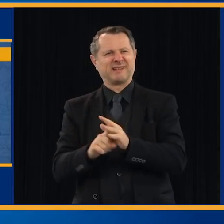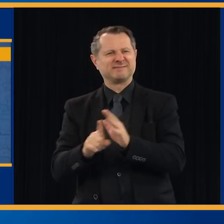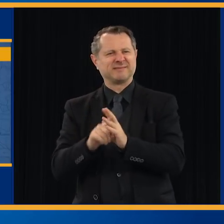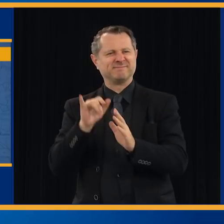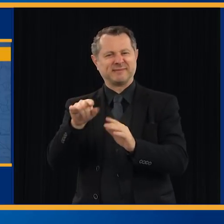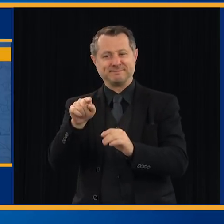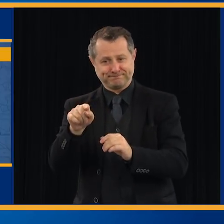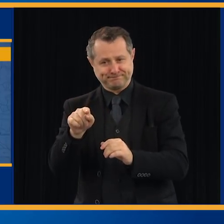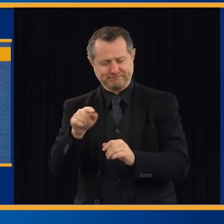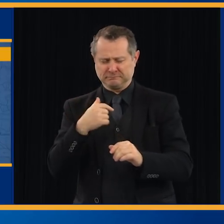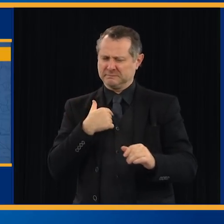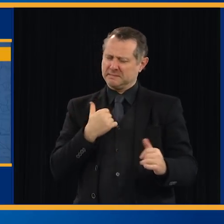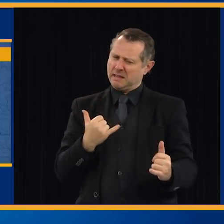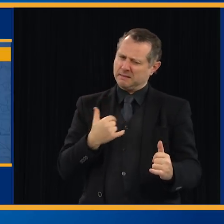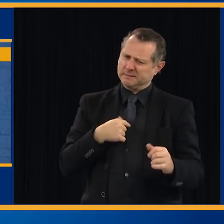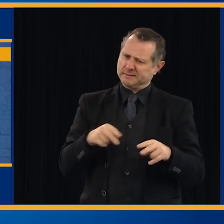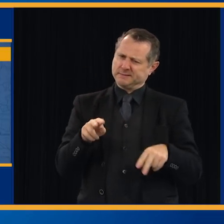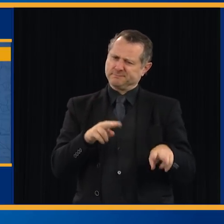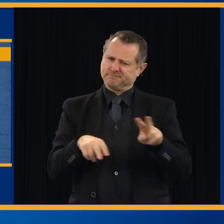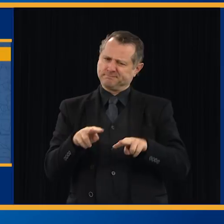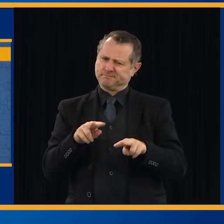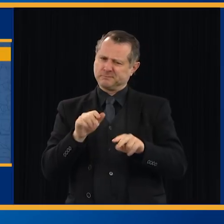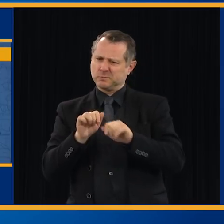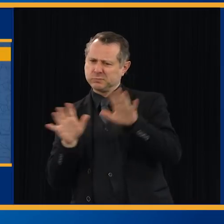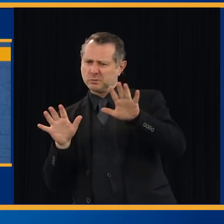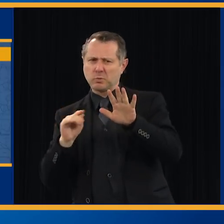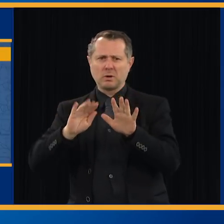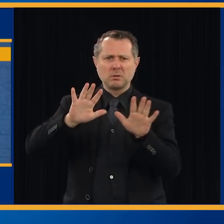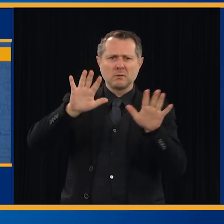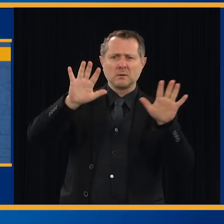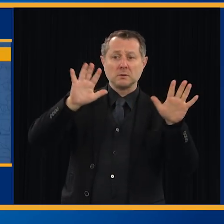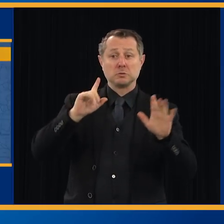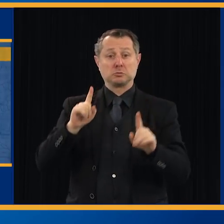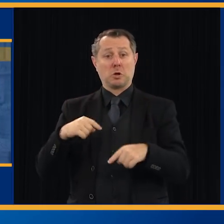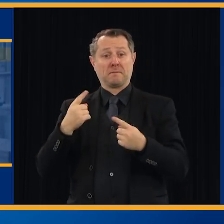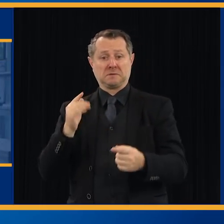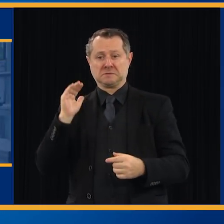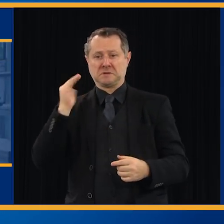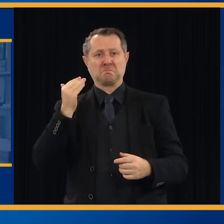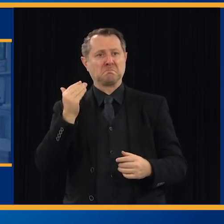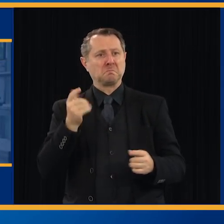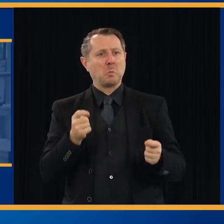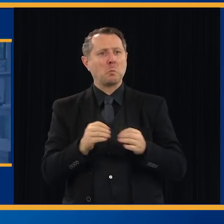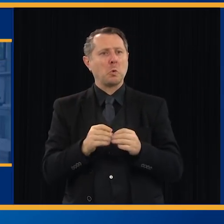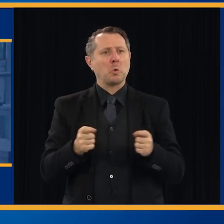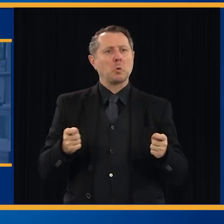potential spread in other parts of the state, but so far we have contained it and we have